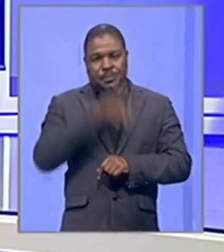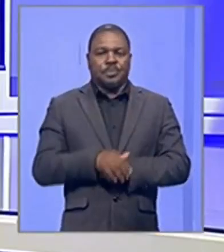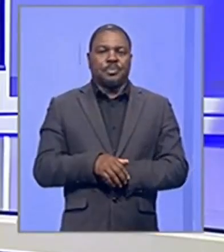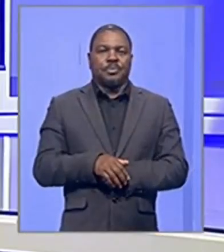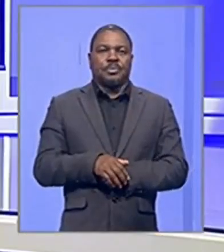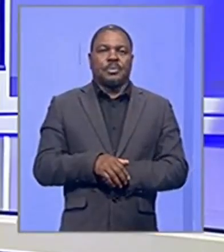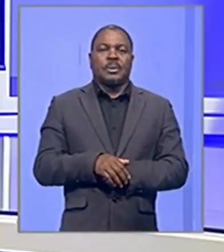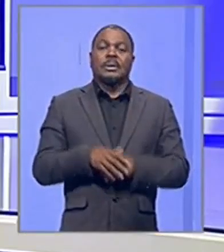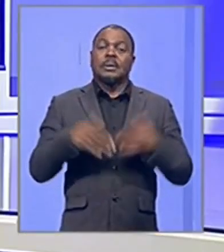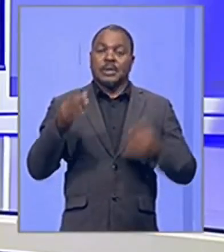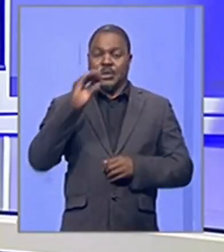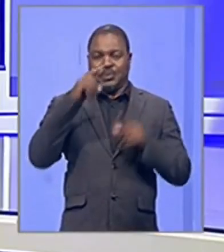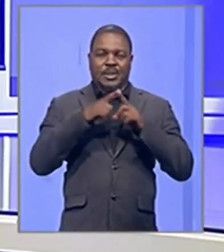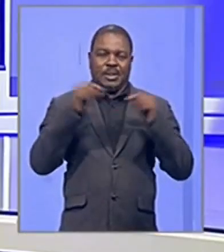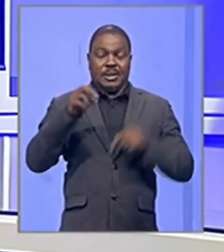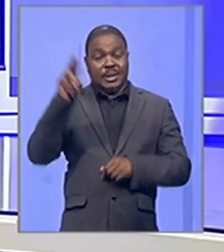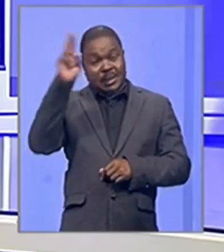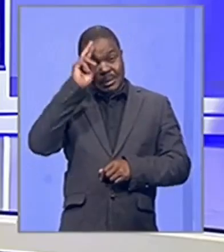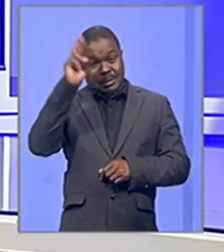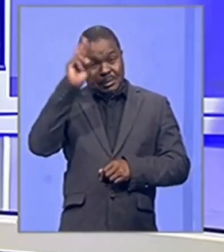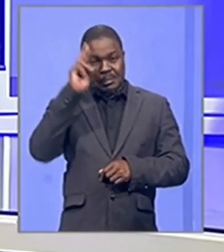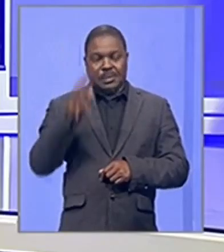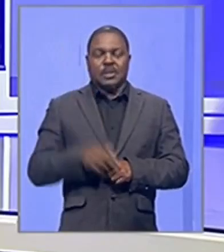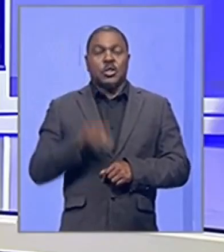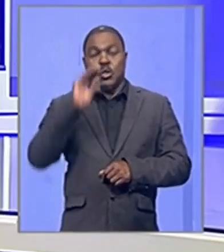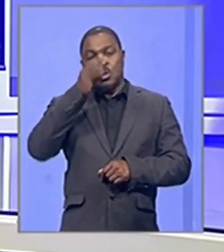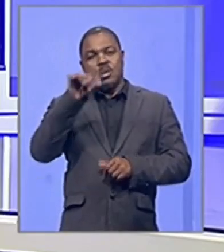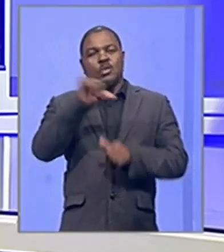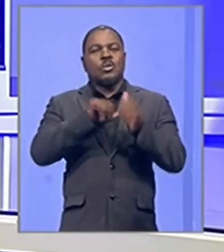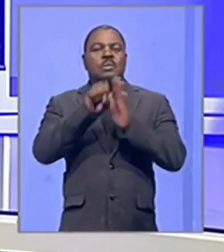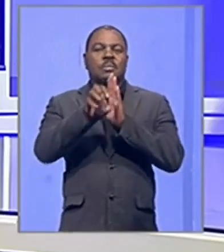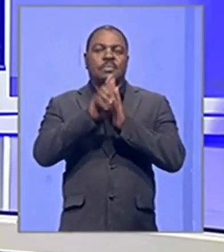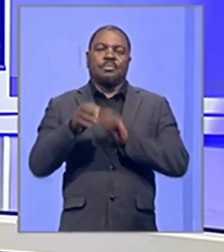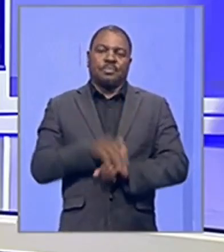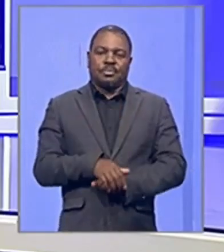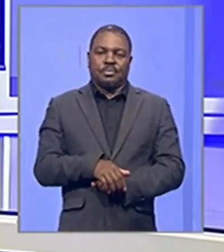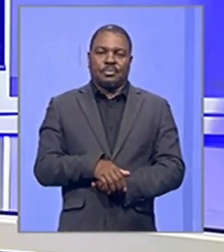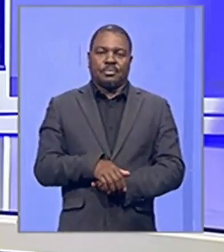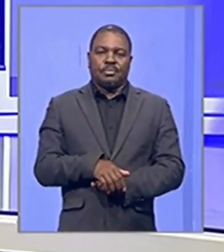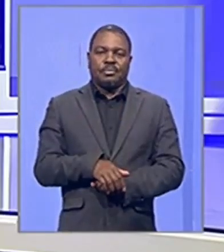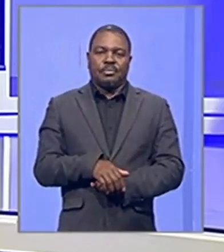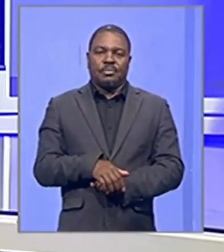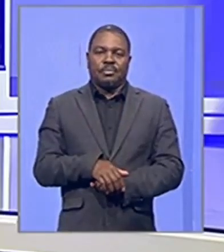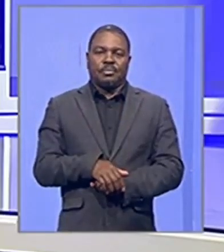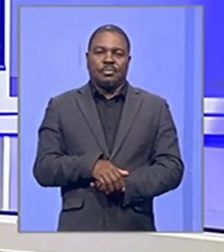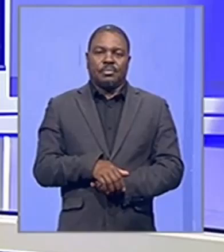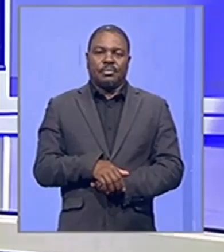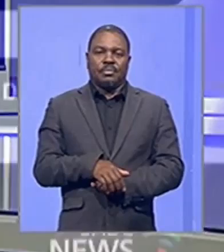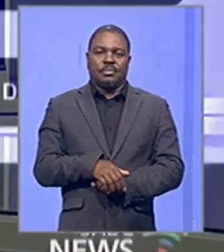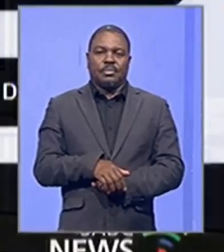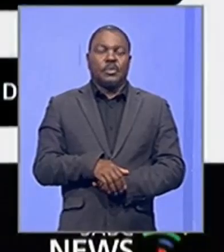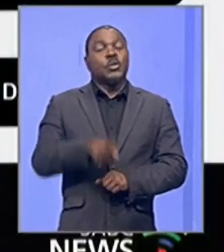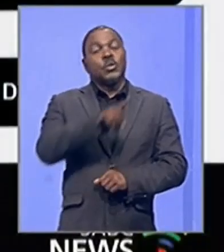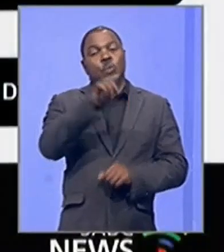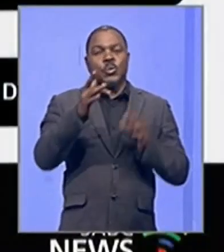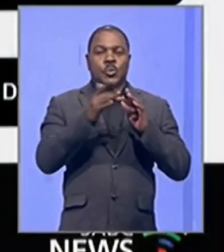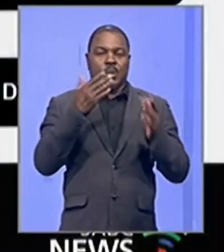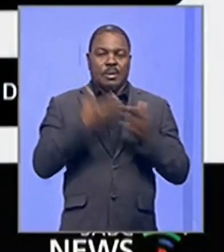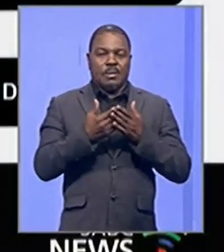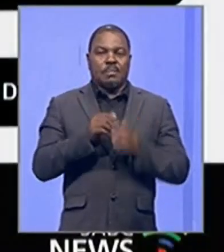Bagešo di felela mo gopolang gore ditaba tša rena di a hwetšagala go marangrang a dikgokagano fao le ka kgathago tema.